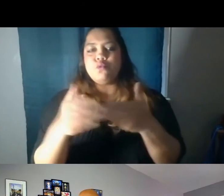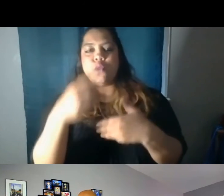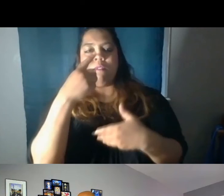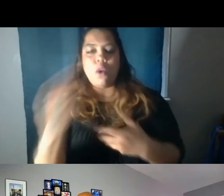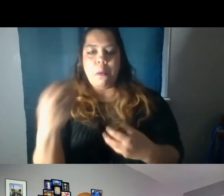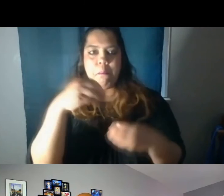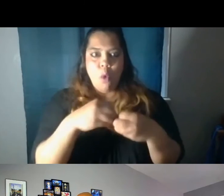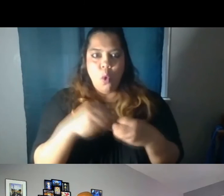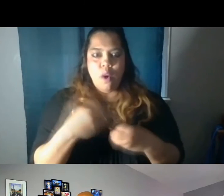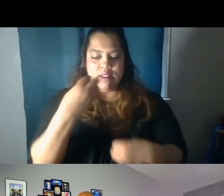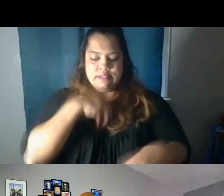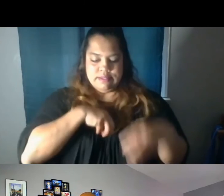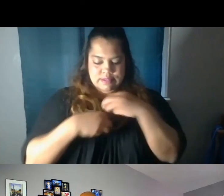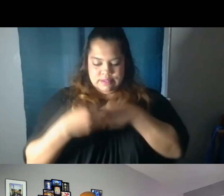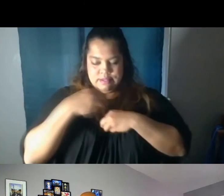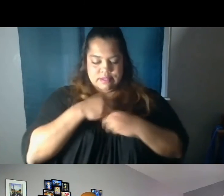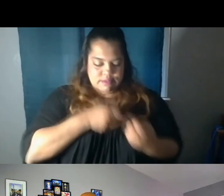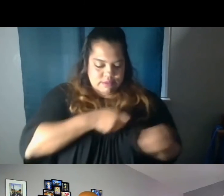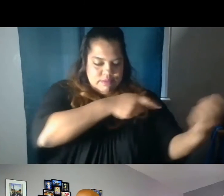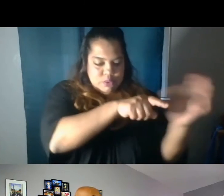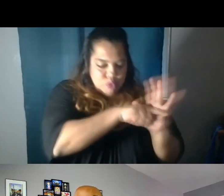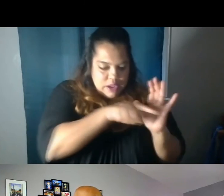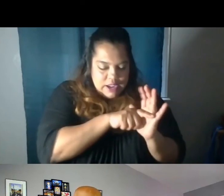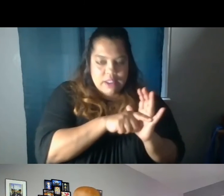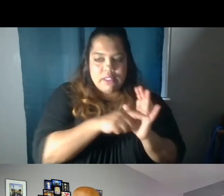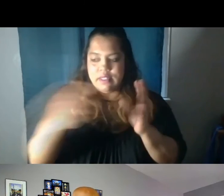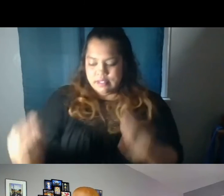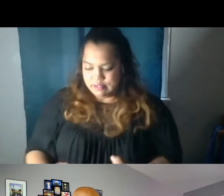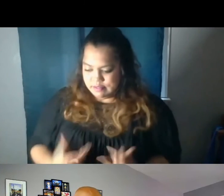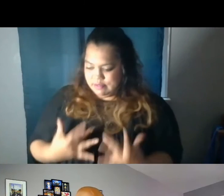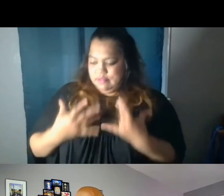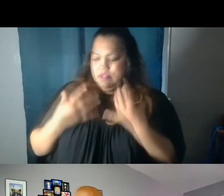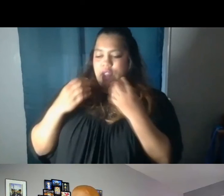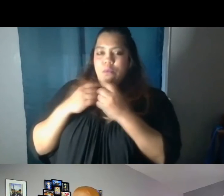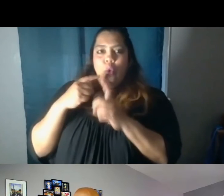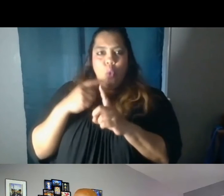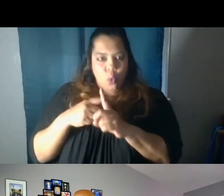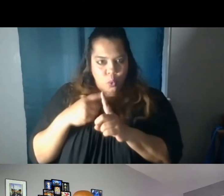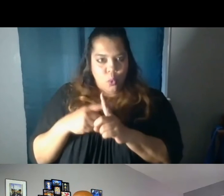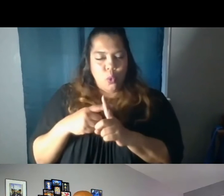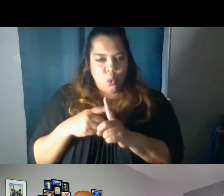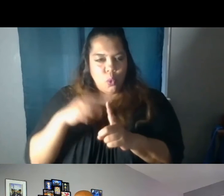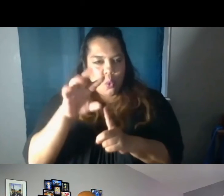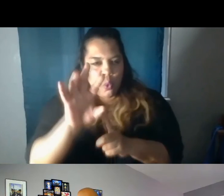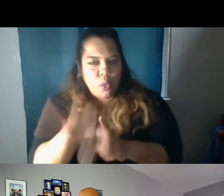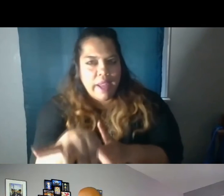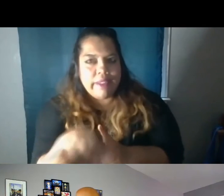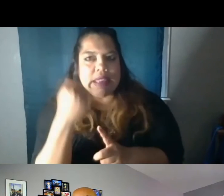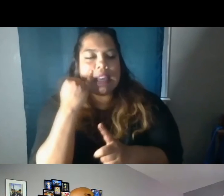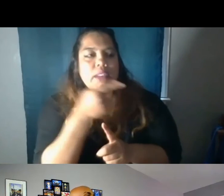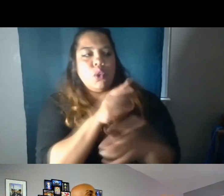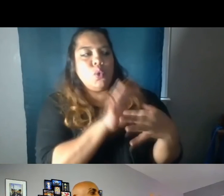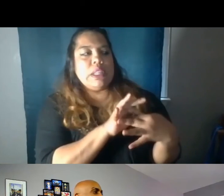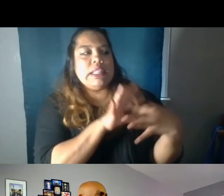it. Take that in. When we release a relationship, we're making